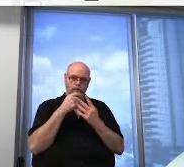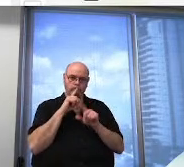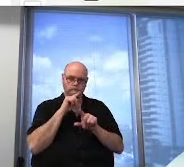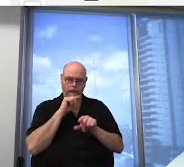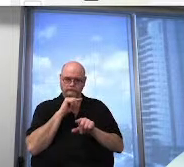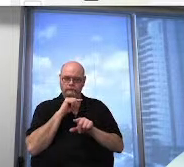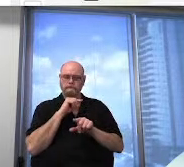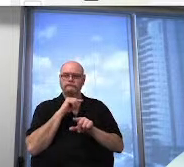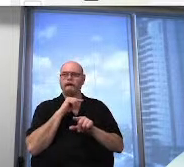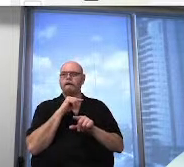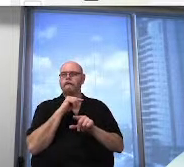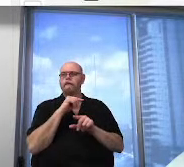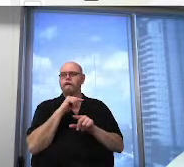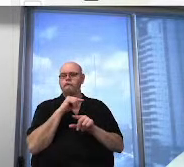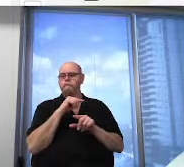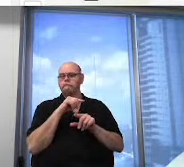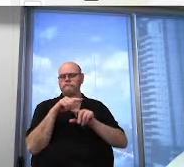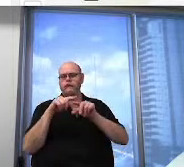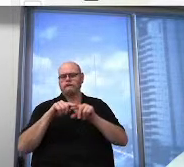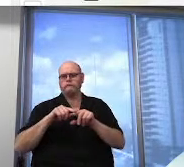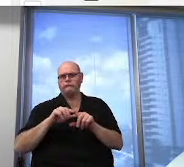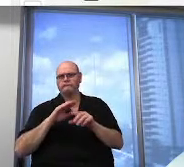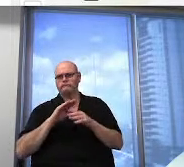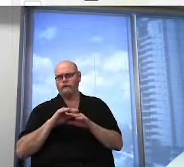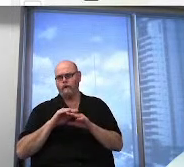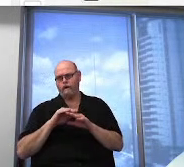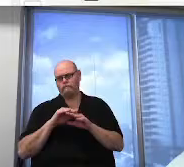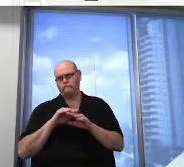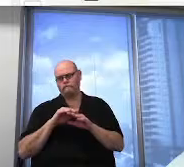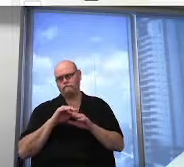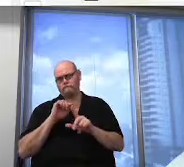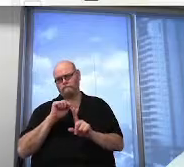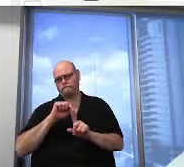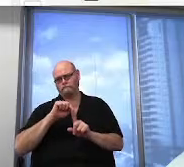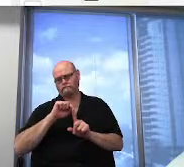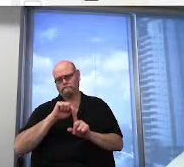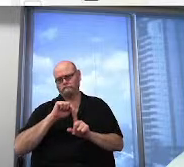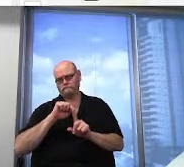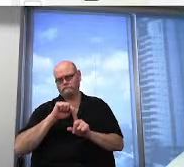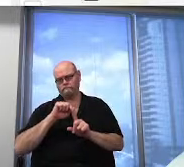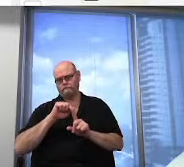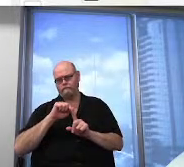One is what stage in the process is this particular